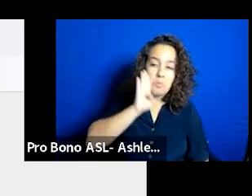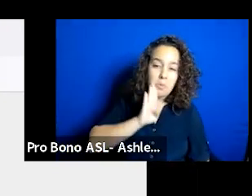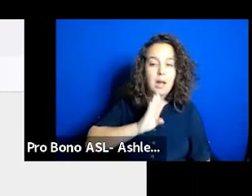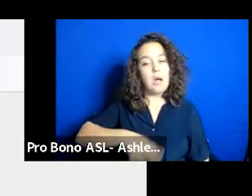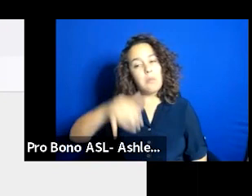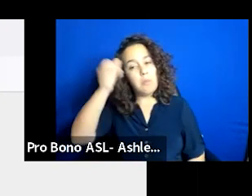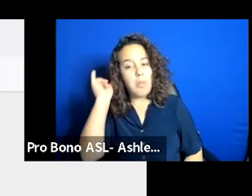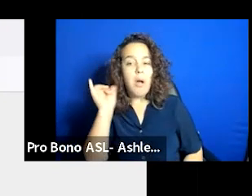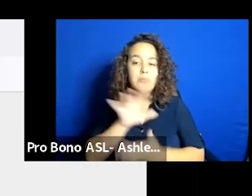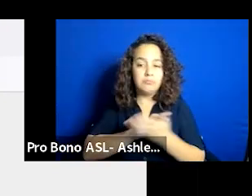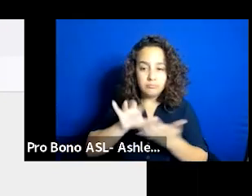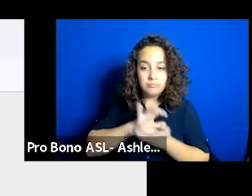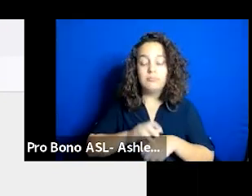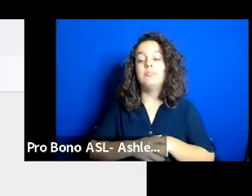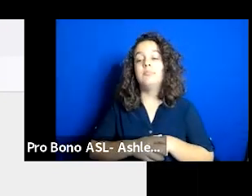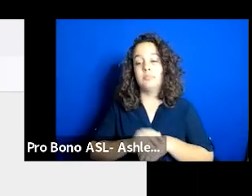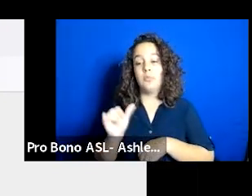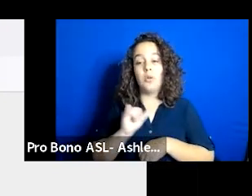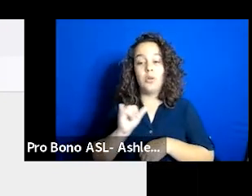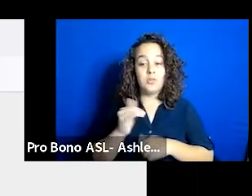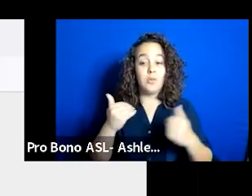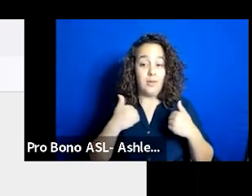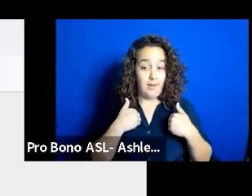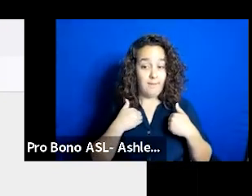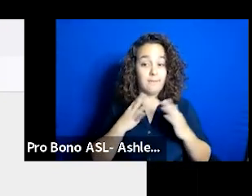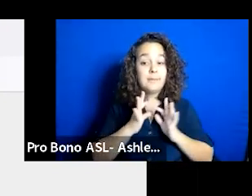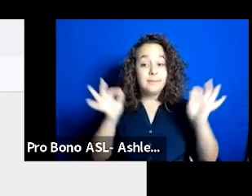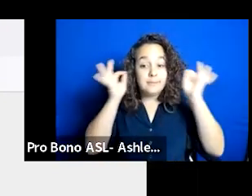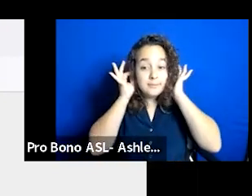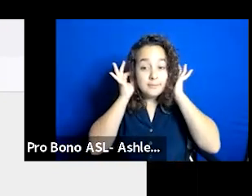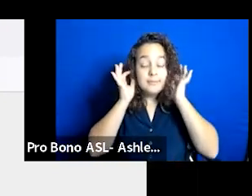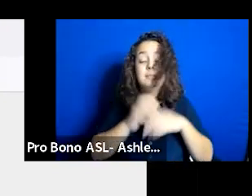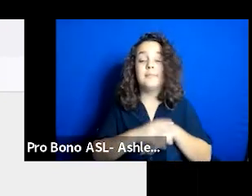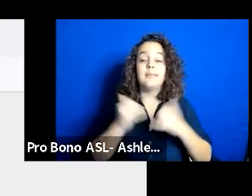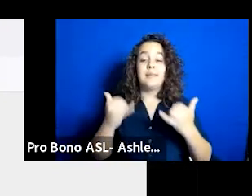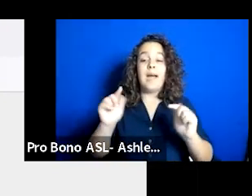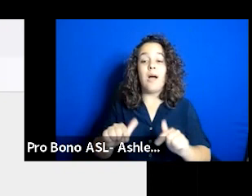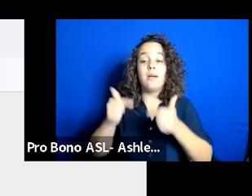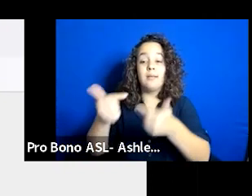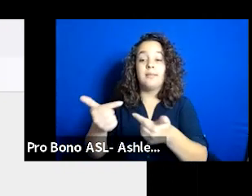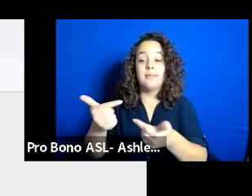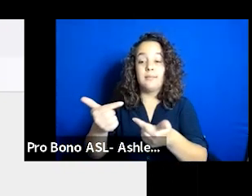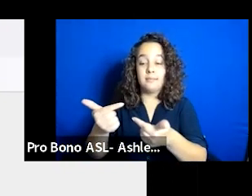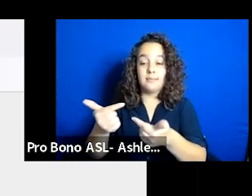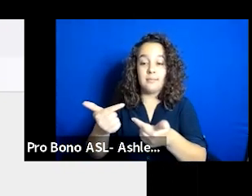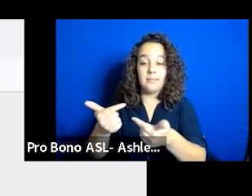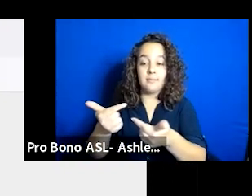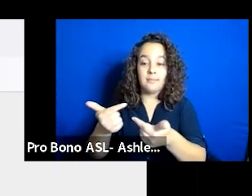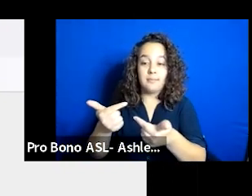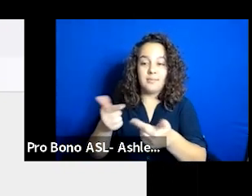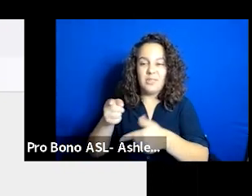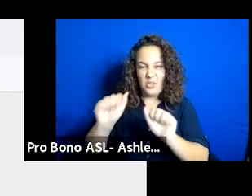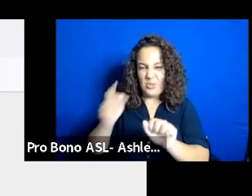speakers, headphones in my ears. And I'll toss it over to Kristen, because you can